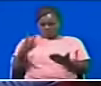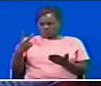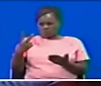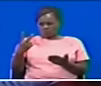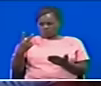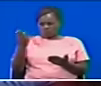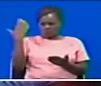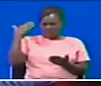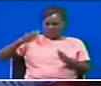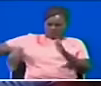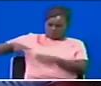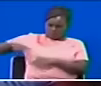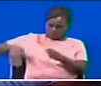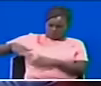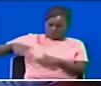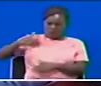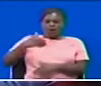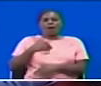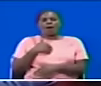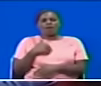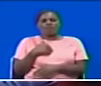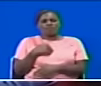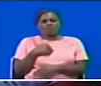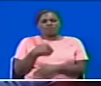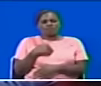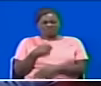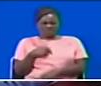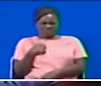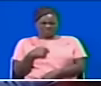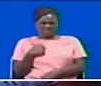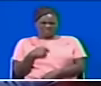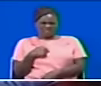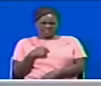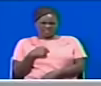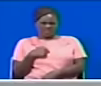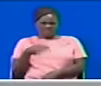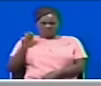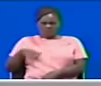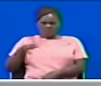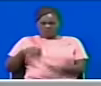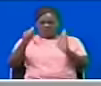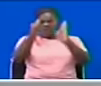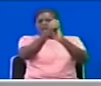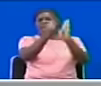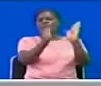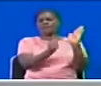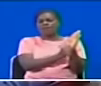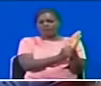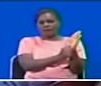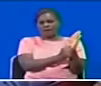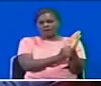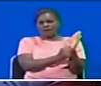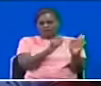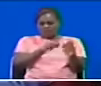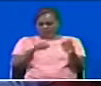Kenya. There was a feeling that there is a woman's agenda. And when you got into